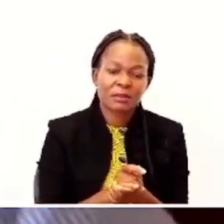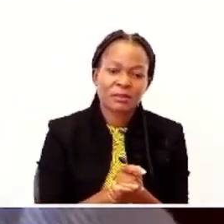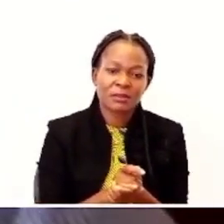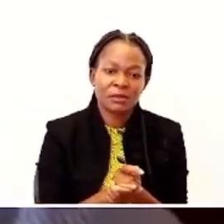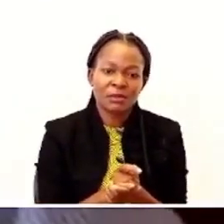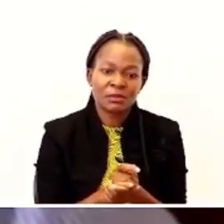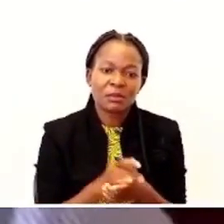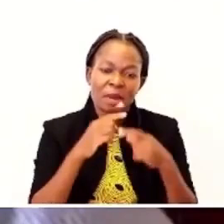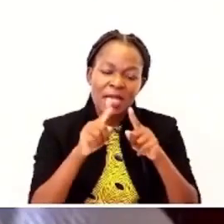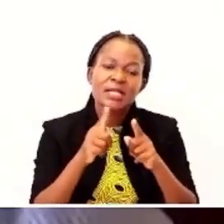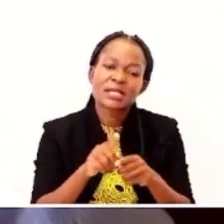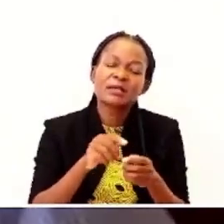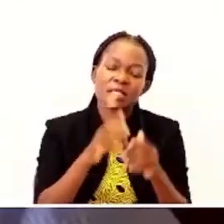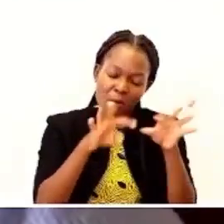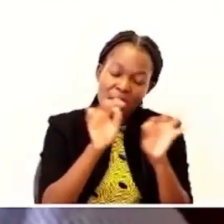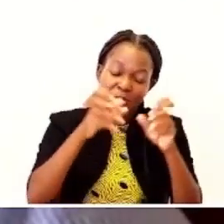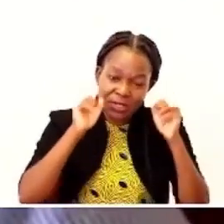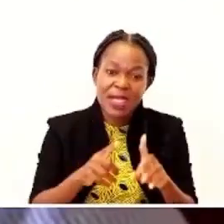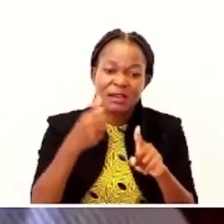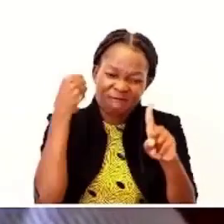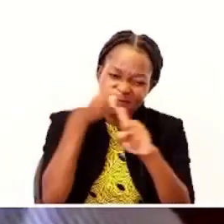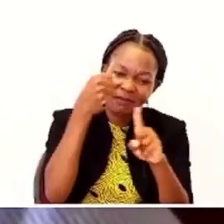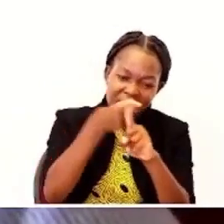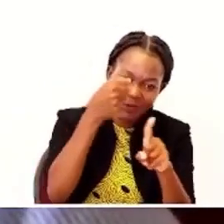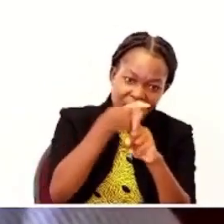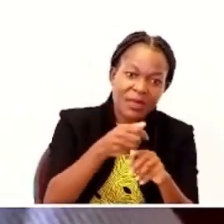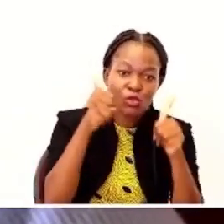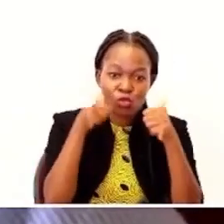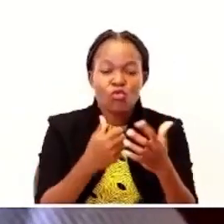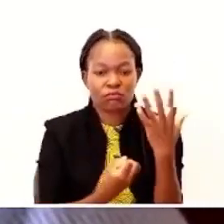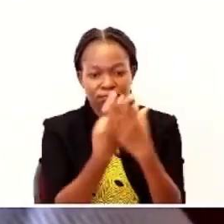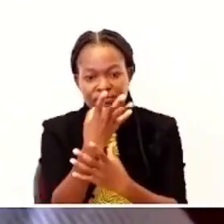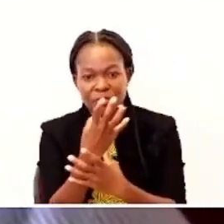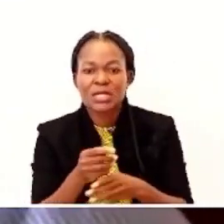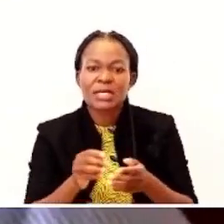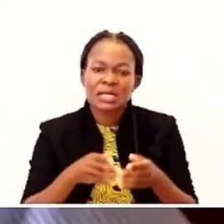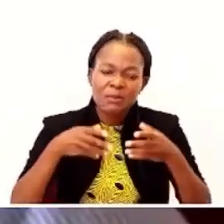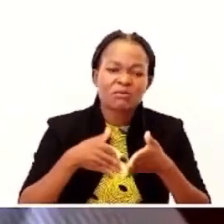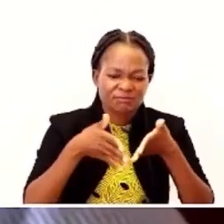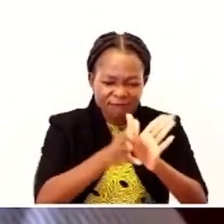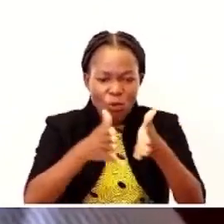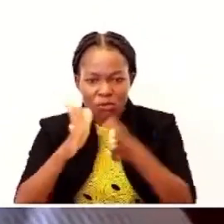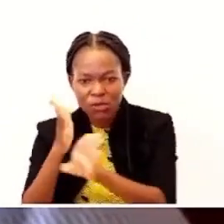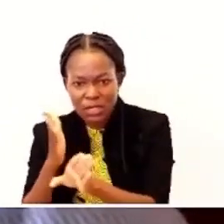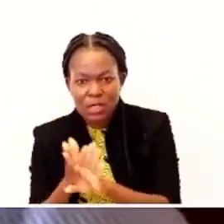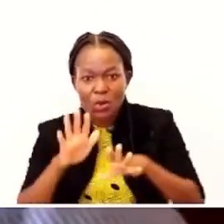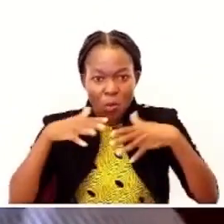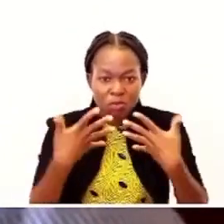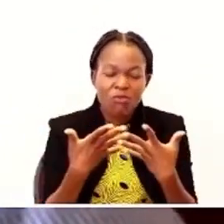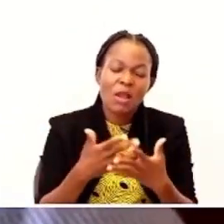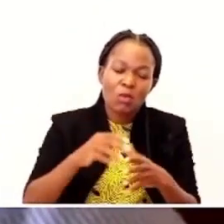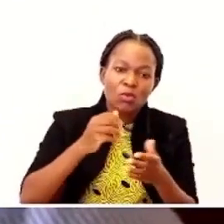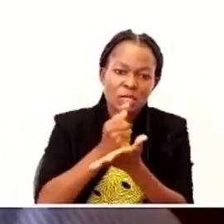need to fight for it. We need to develop agency to look internally into our countries, into our